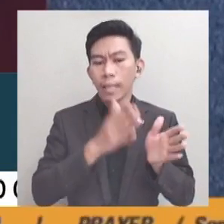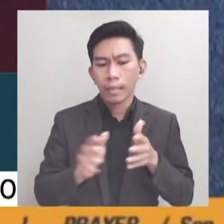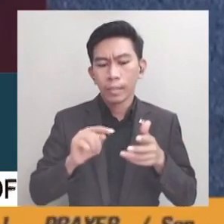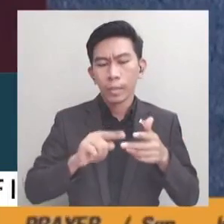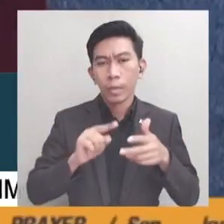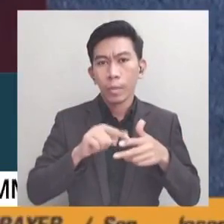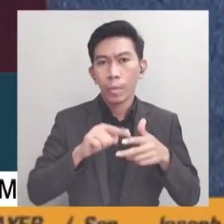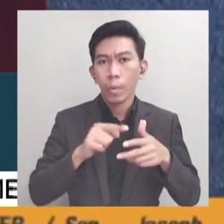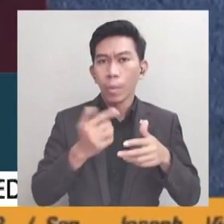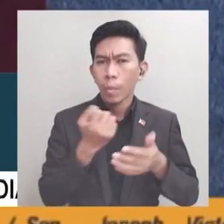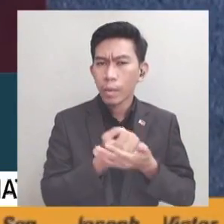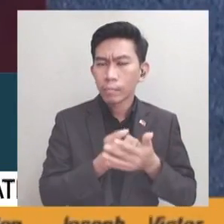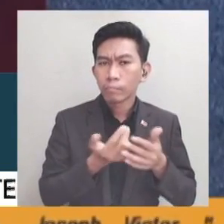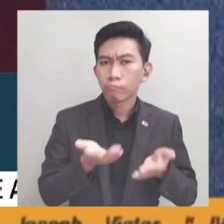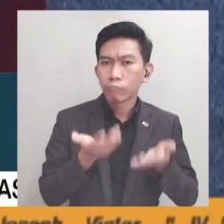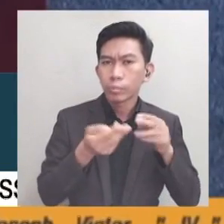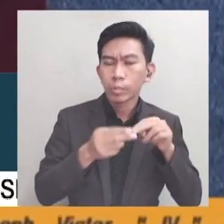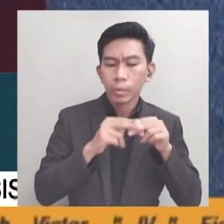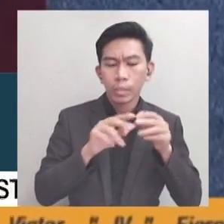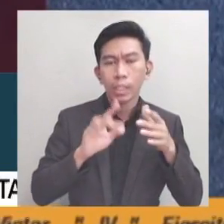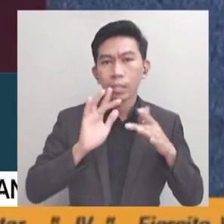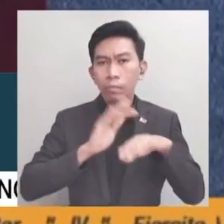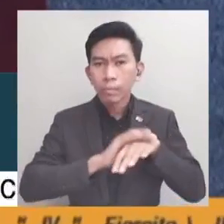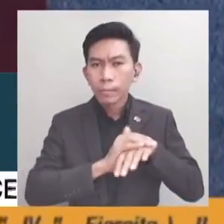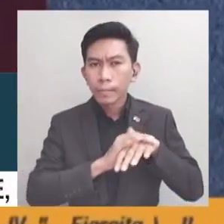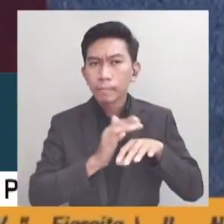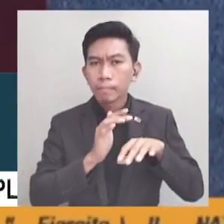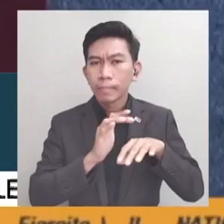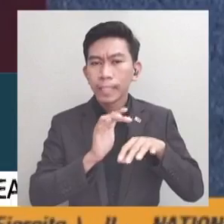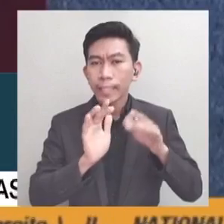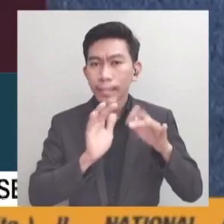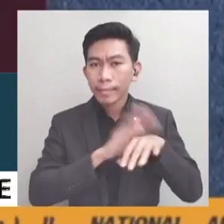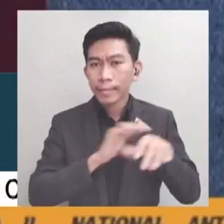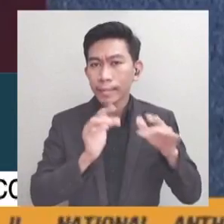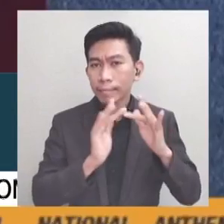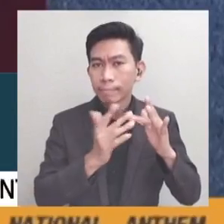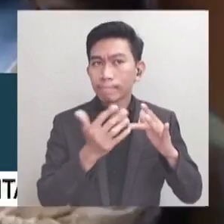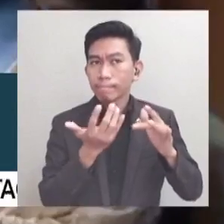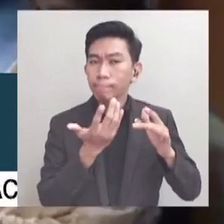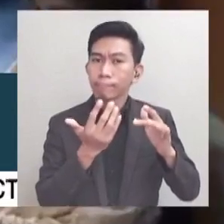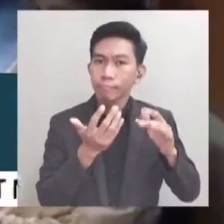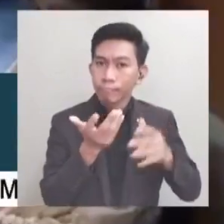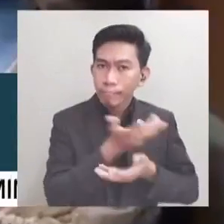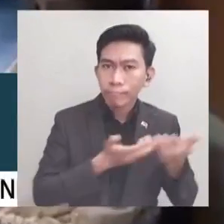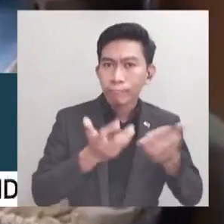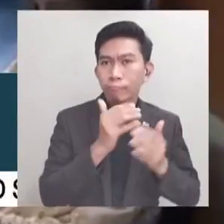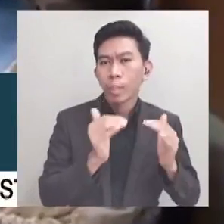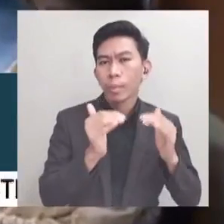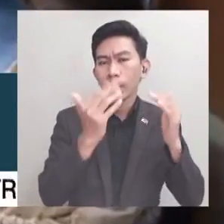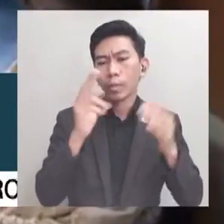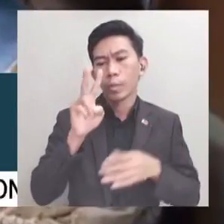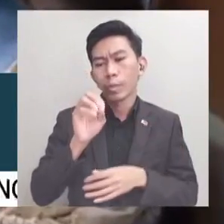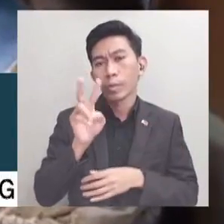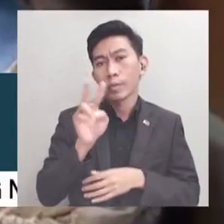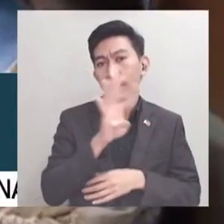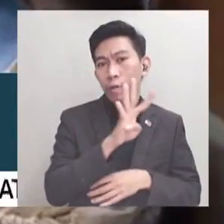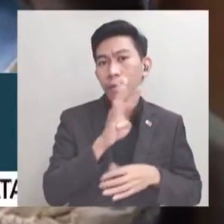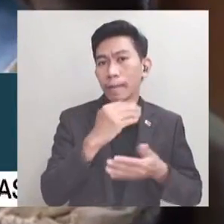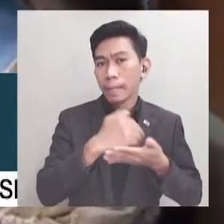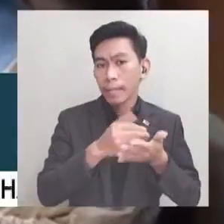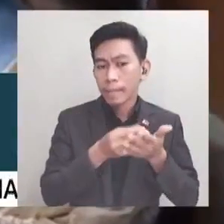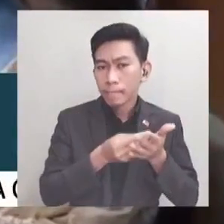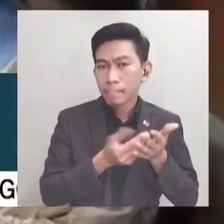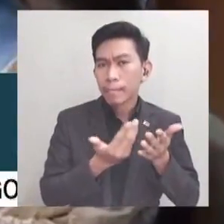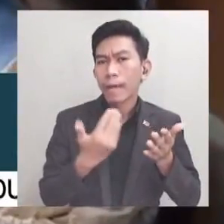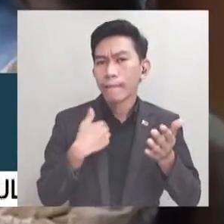act, Internet Transaction Act, modernizing defense agencies, and the 2024 national budget. Today may officially be called the